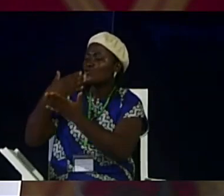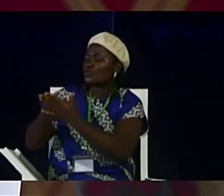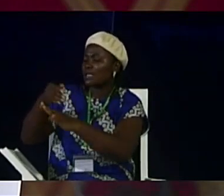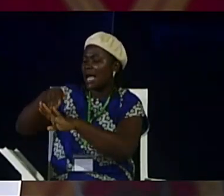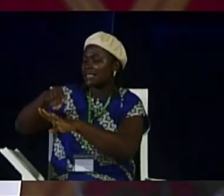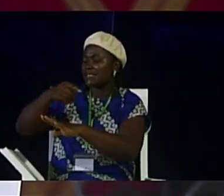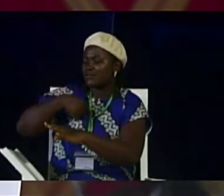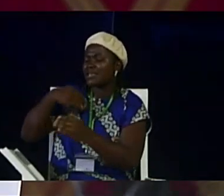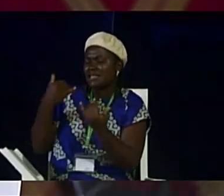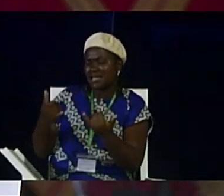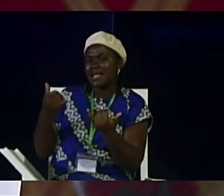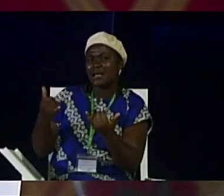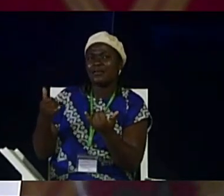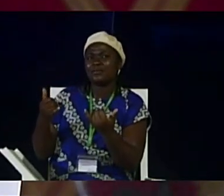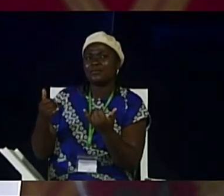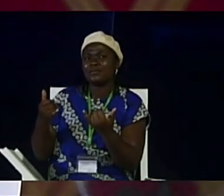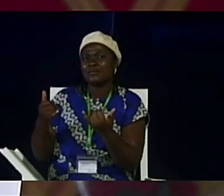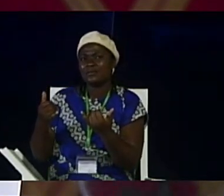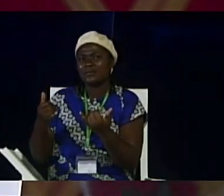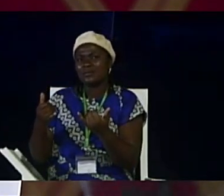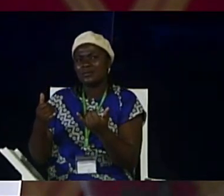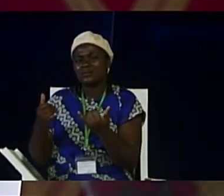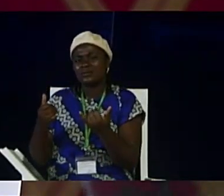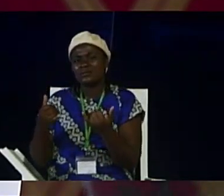I'm on my way someplace else."